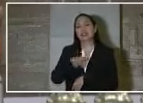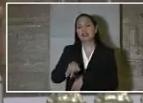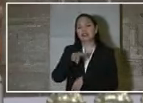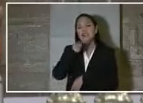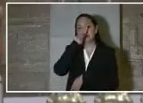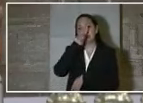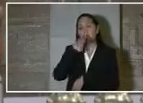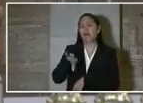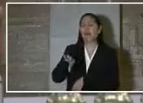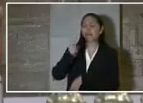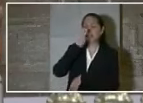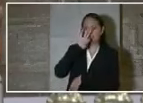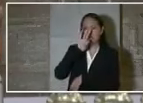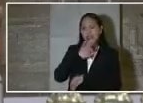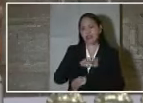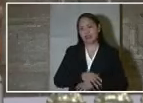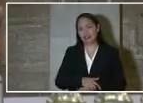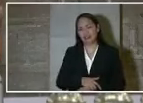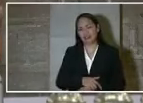and frustrated.